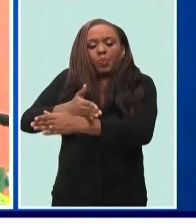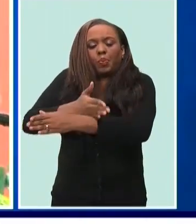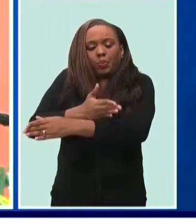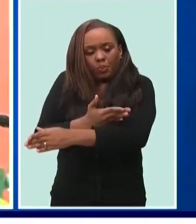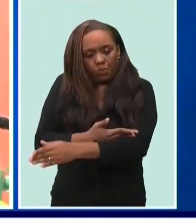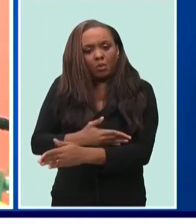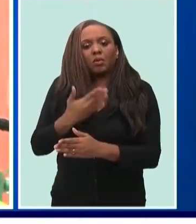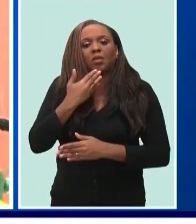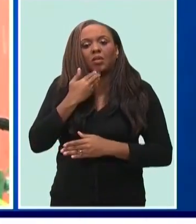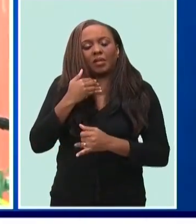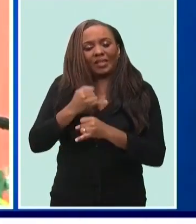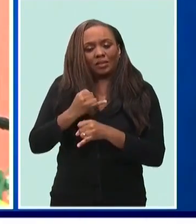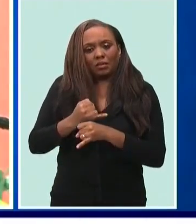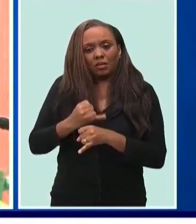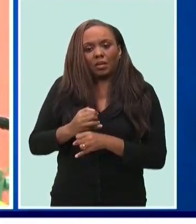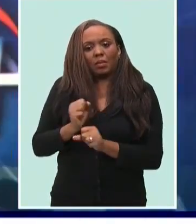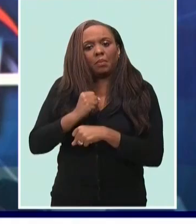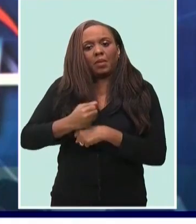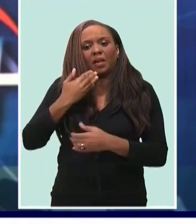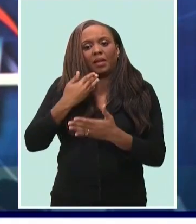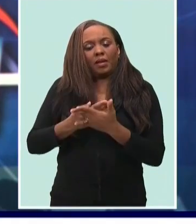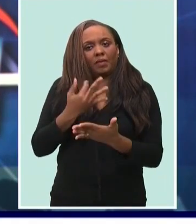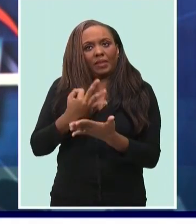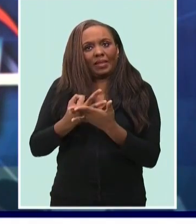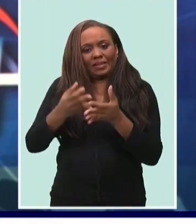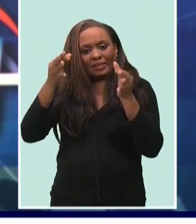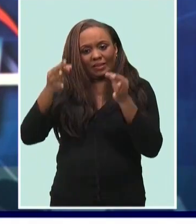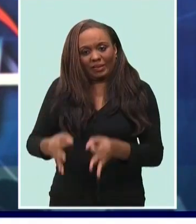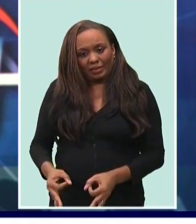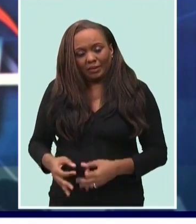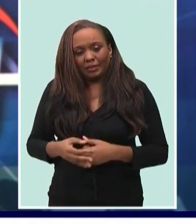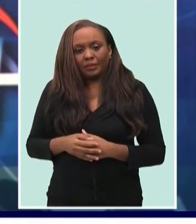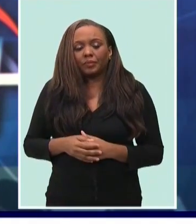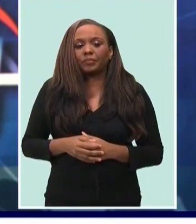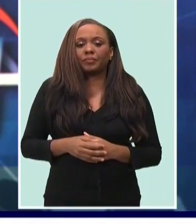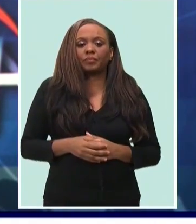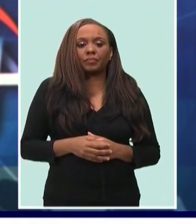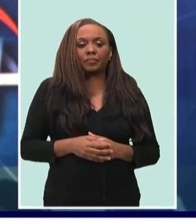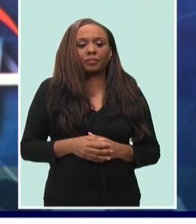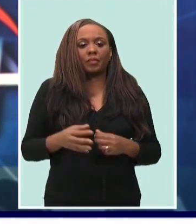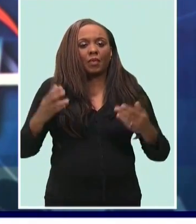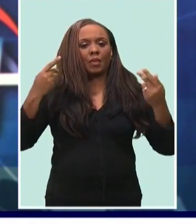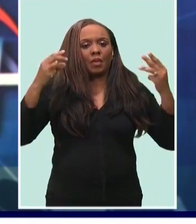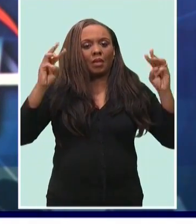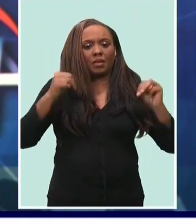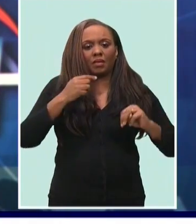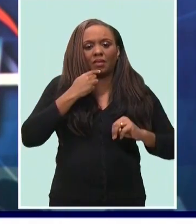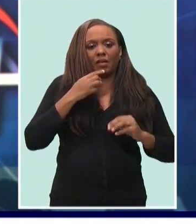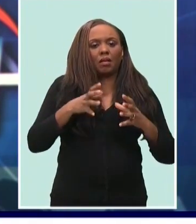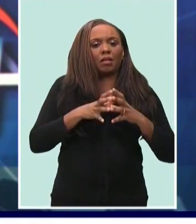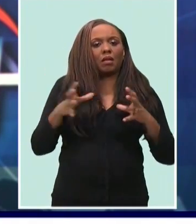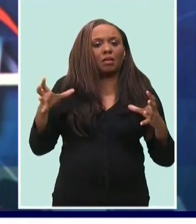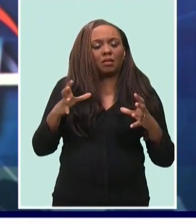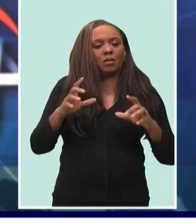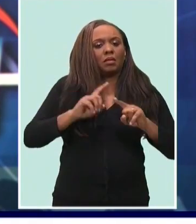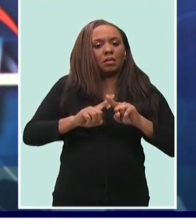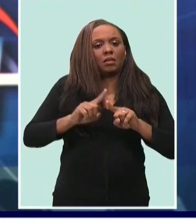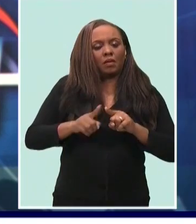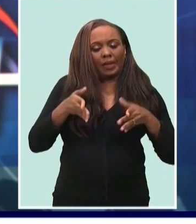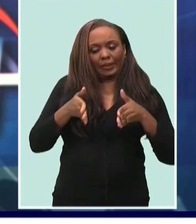sensible financial decisions. And Prime Minister Motley says a number of sources will be tapped for renewable energy.